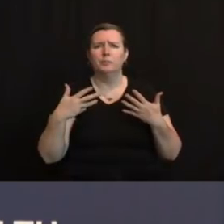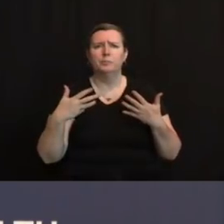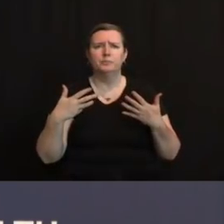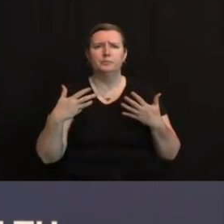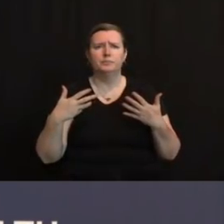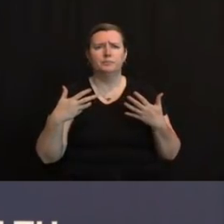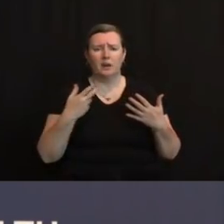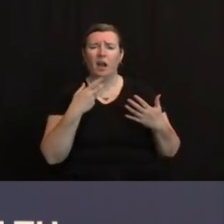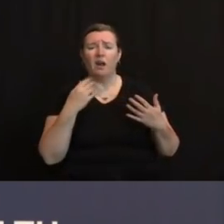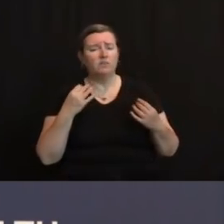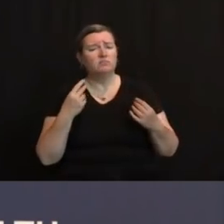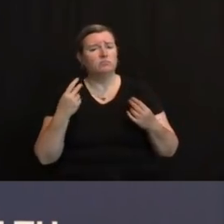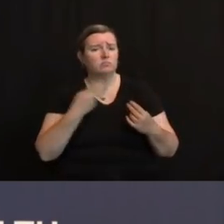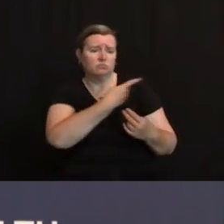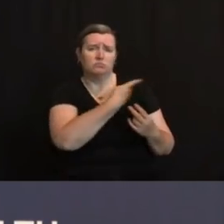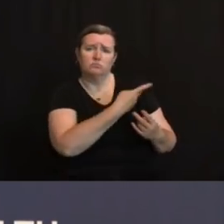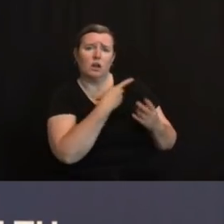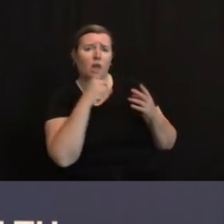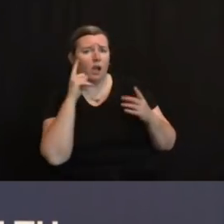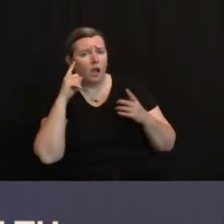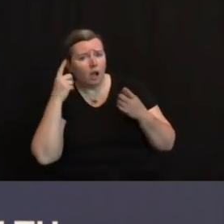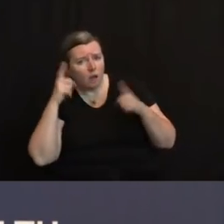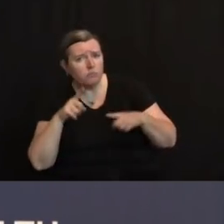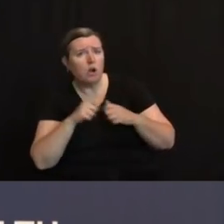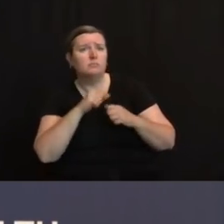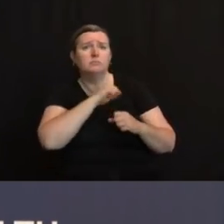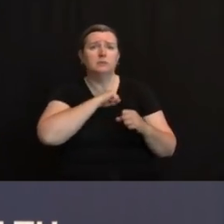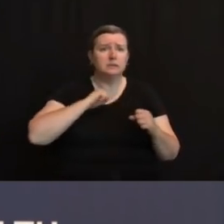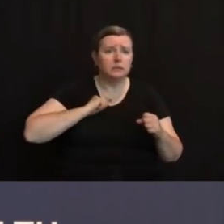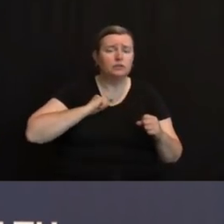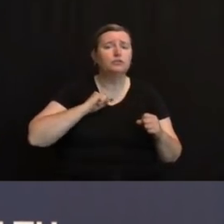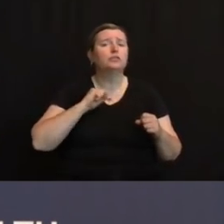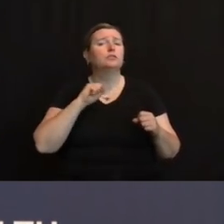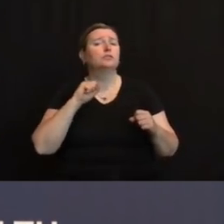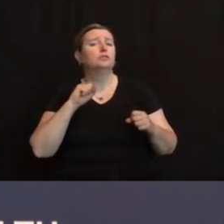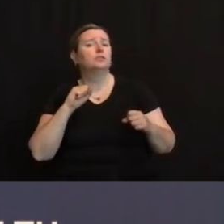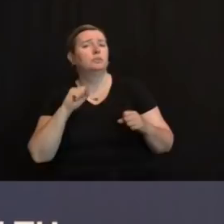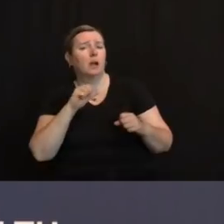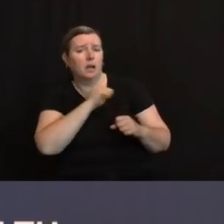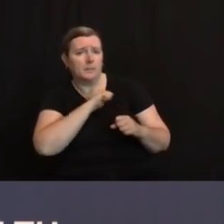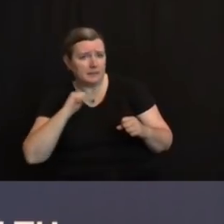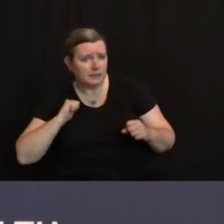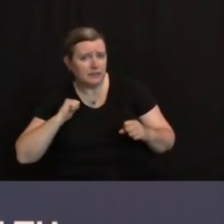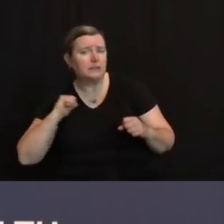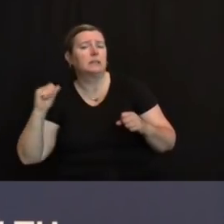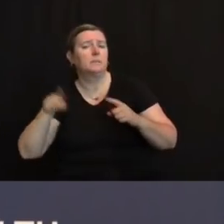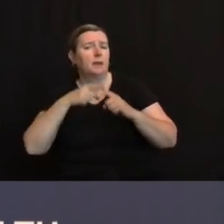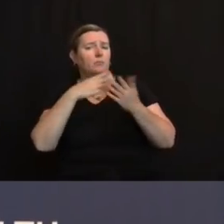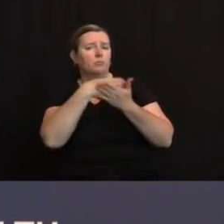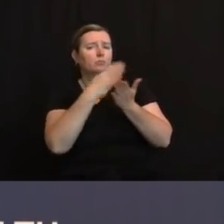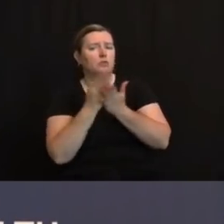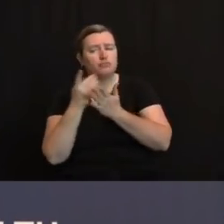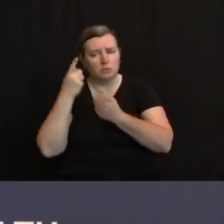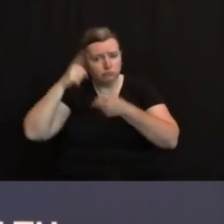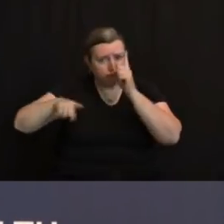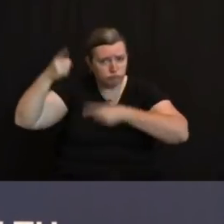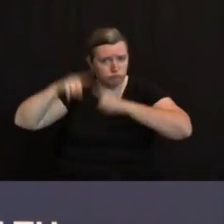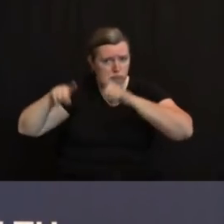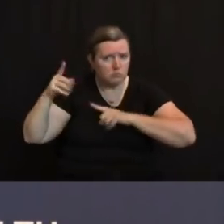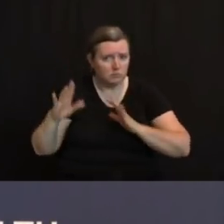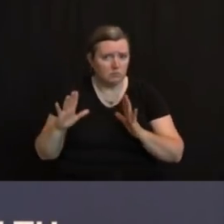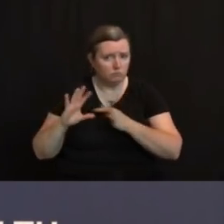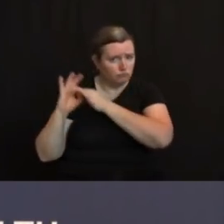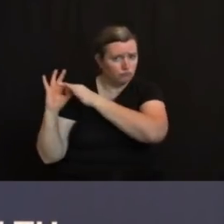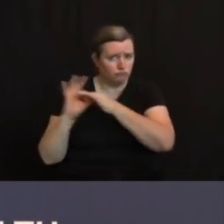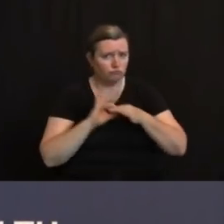and working relationships with both the Assembly and the Senate on the stopgap budget. And by the way, don't confuse the fact